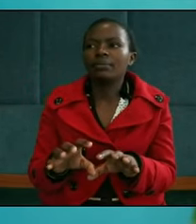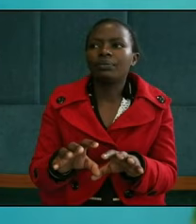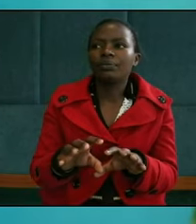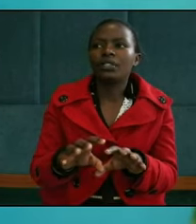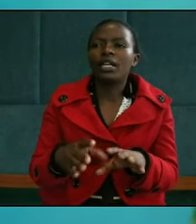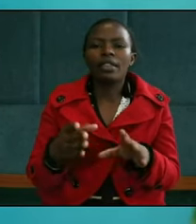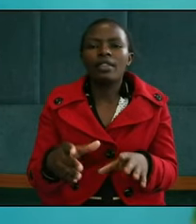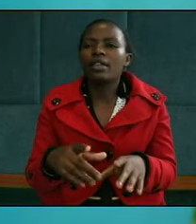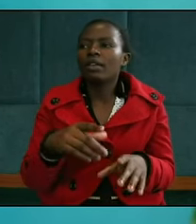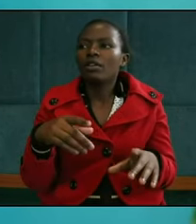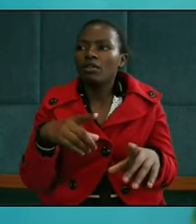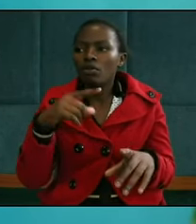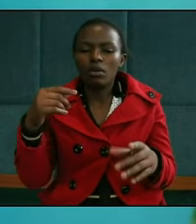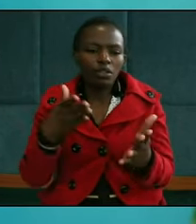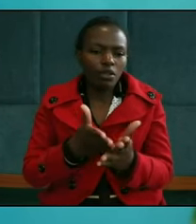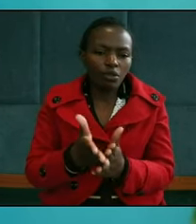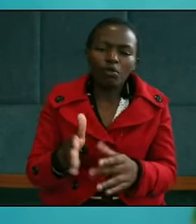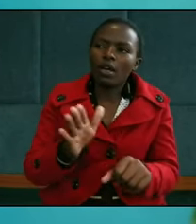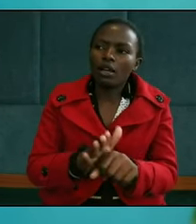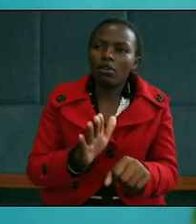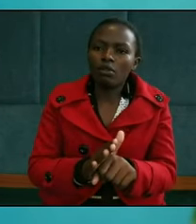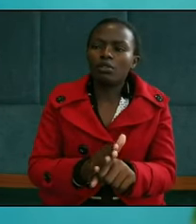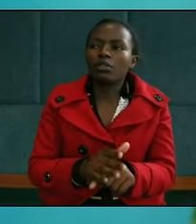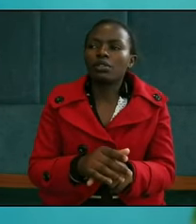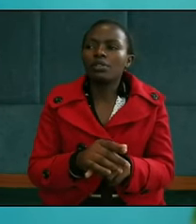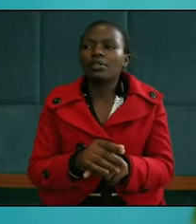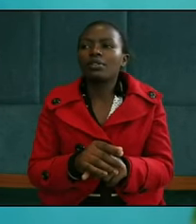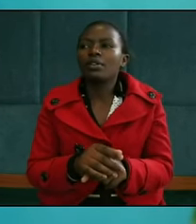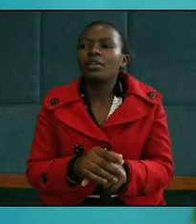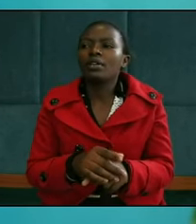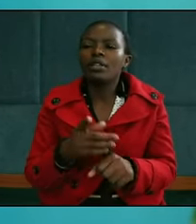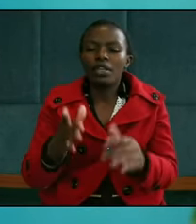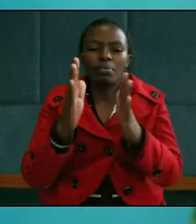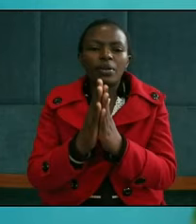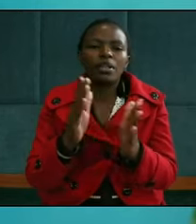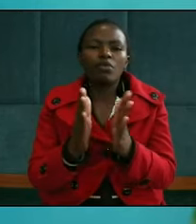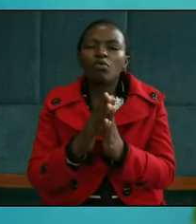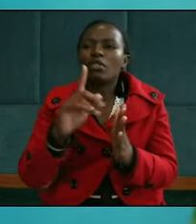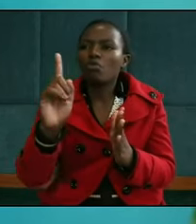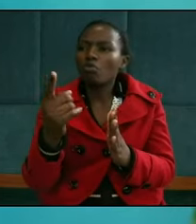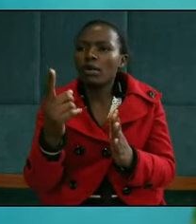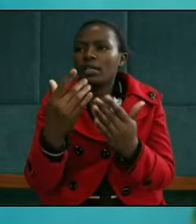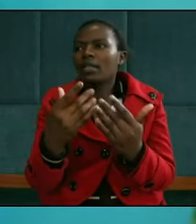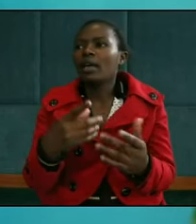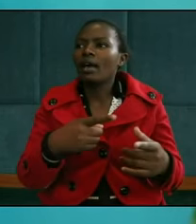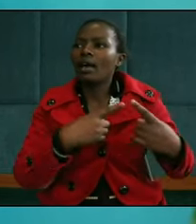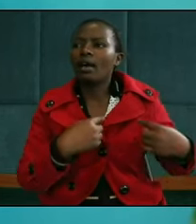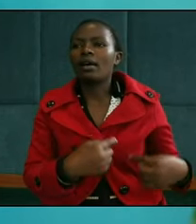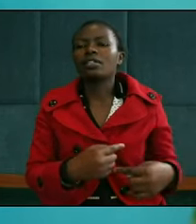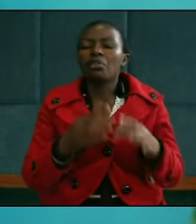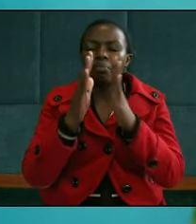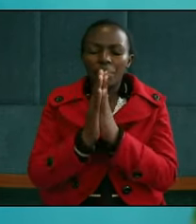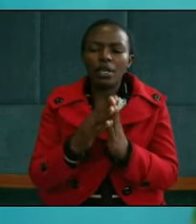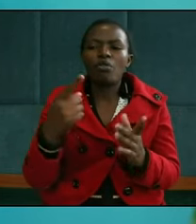were unanimous. They prayed with one accord. Here we see that prayer was a major